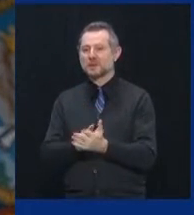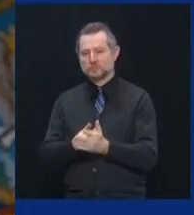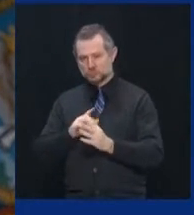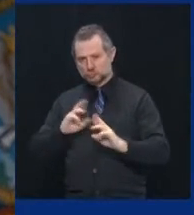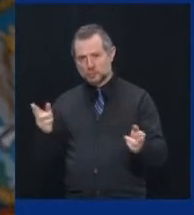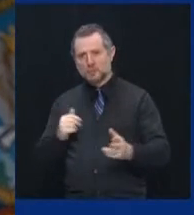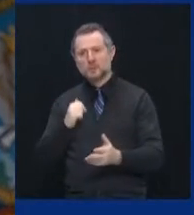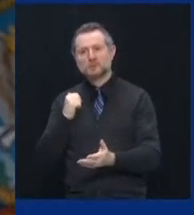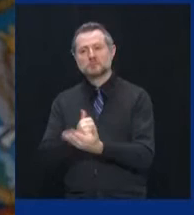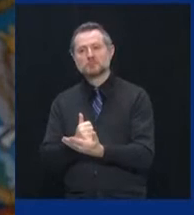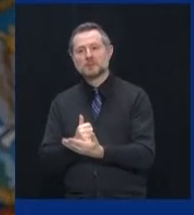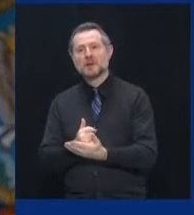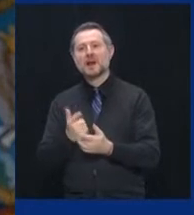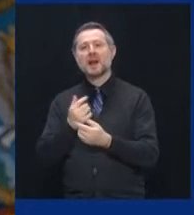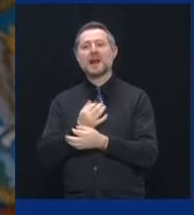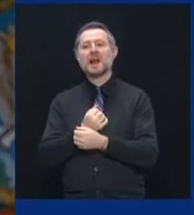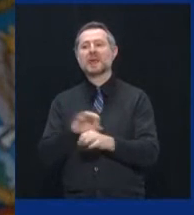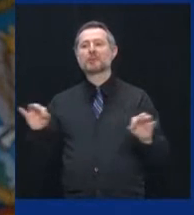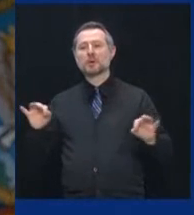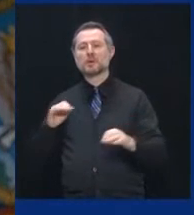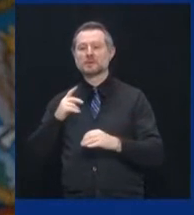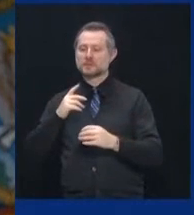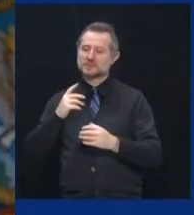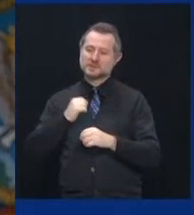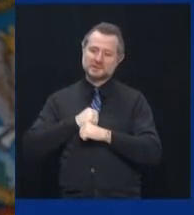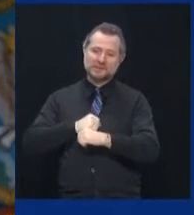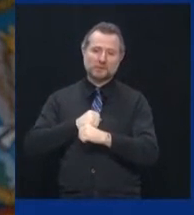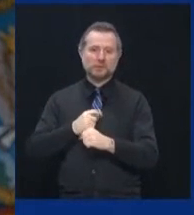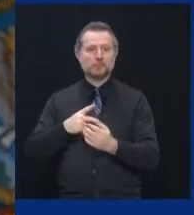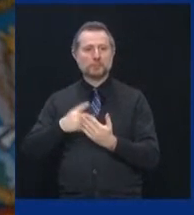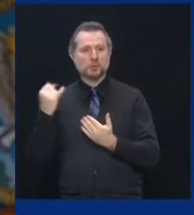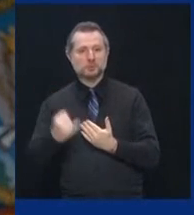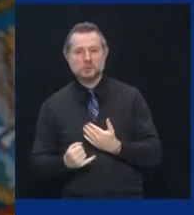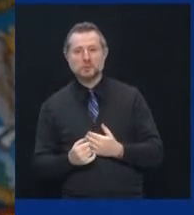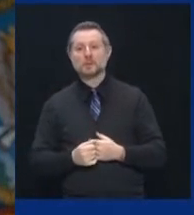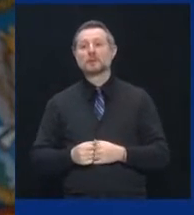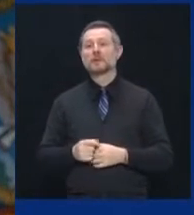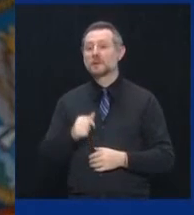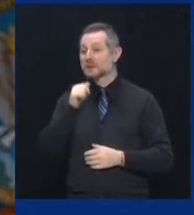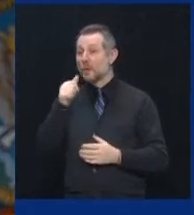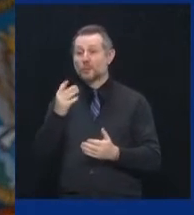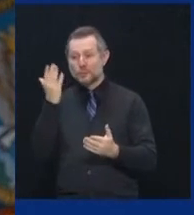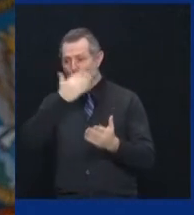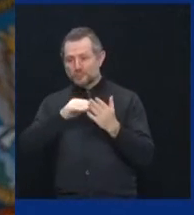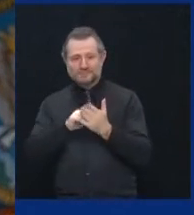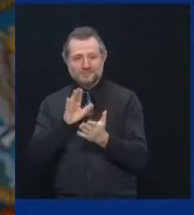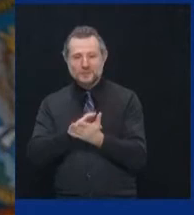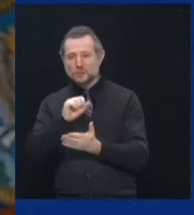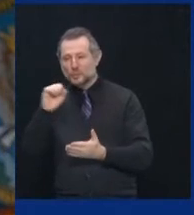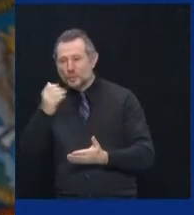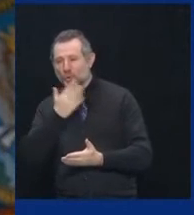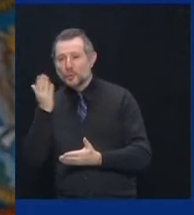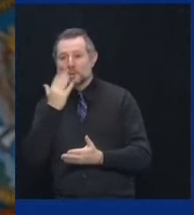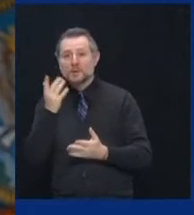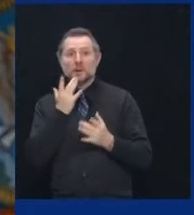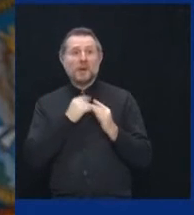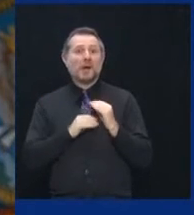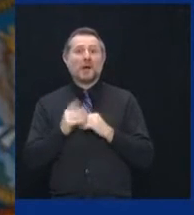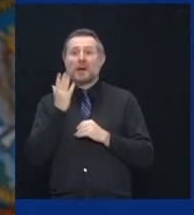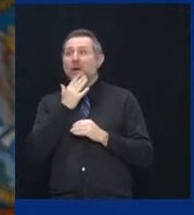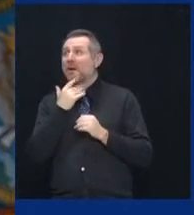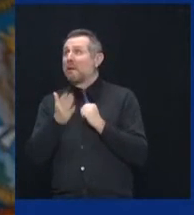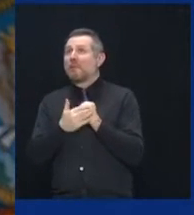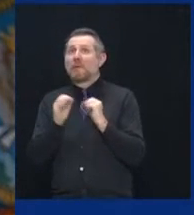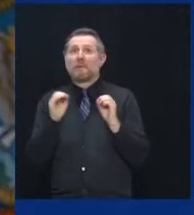Project. We see undocumented New York families struggling to survive with no financial assistance. The federal government